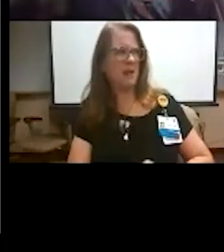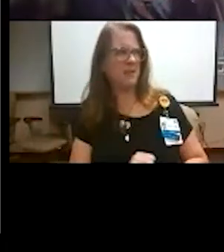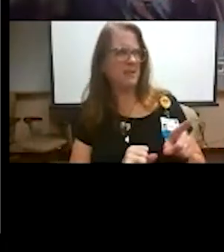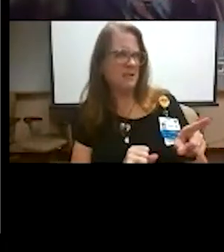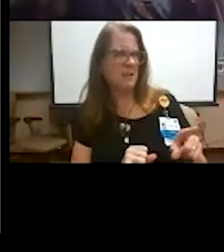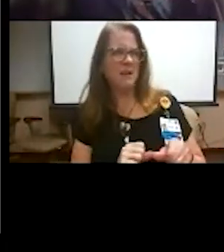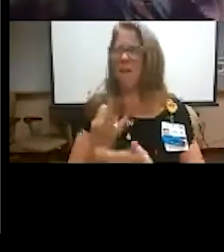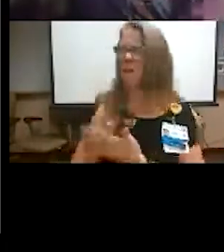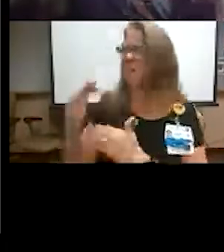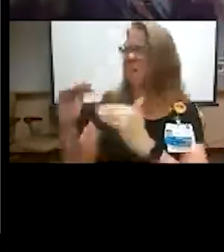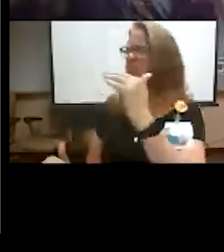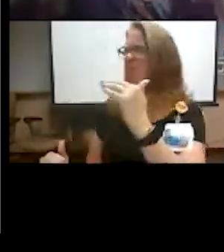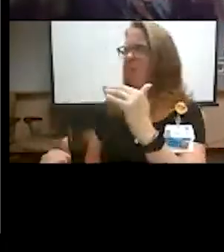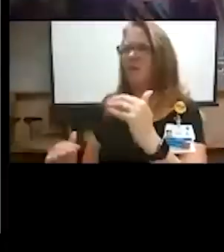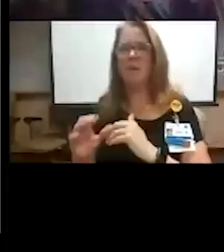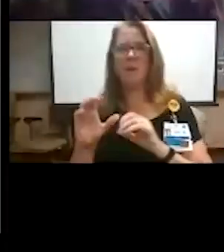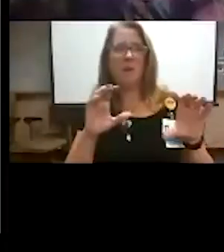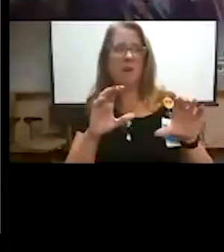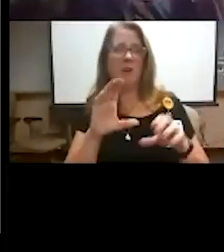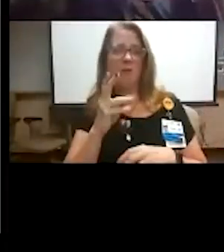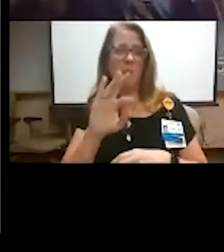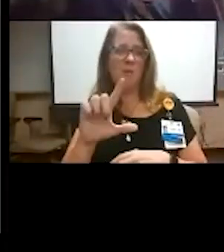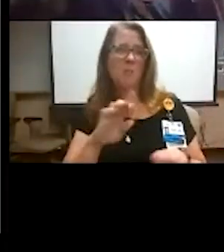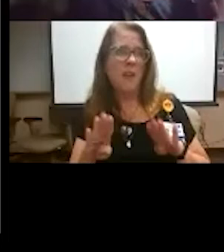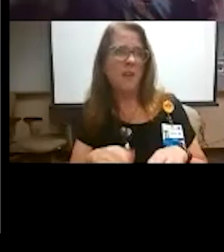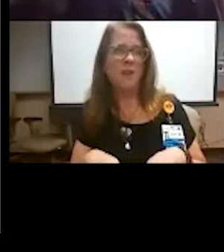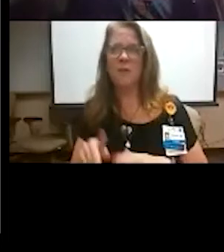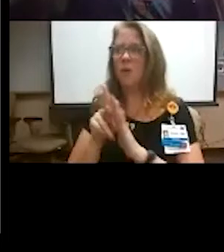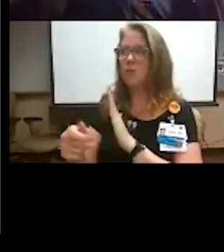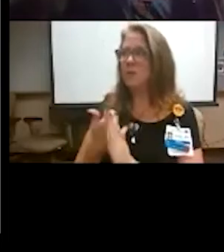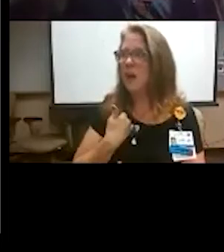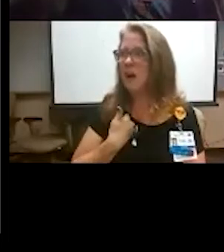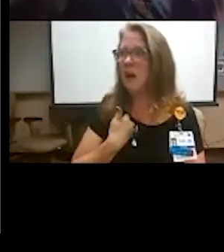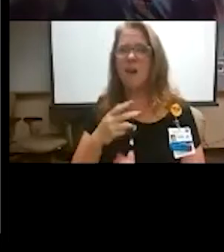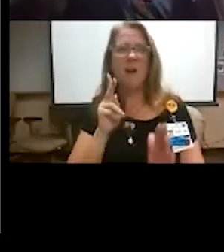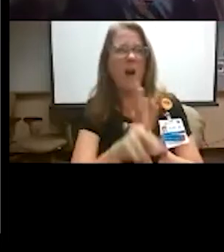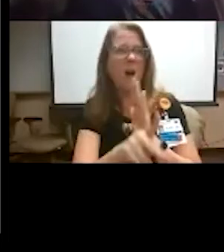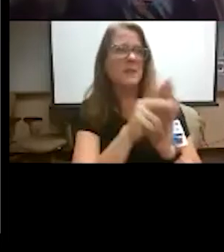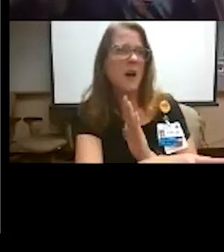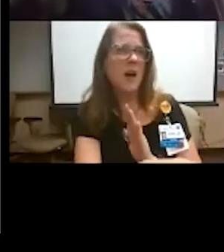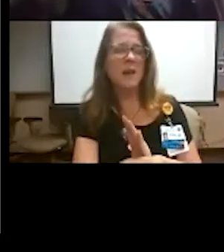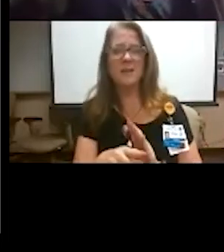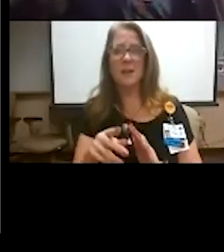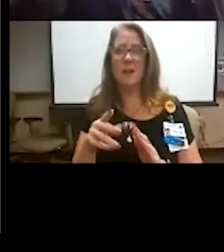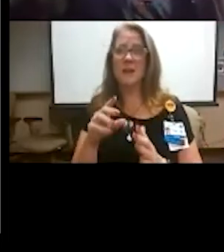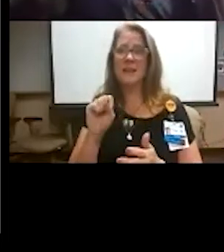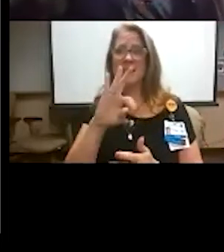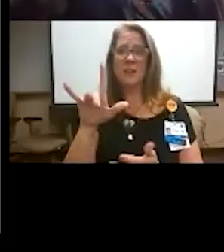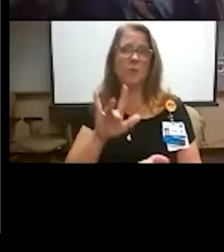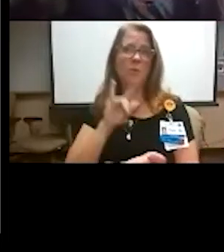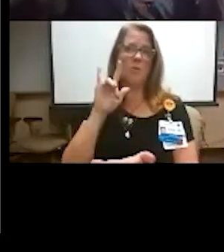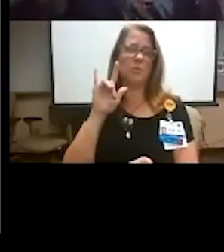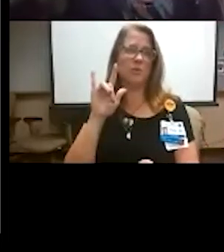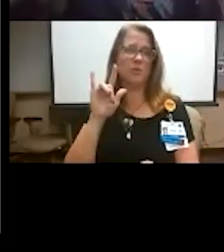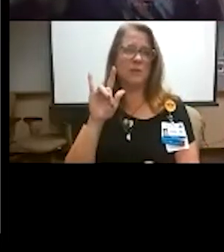financial inequities, criminal behavior, suicides, homicides, episodes of sexual abuse, any kind of